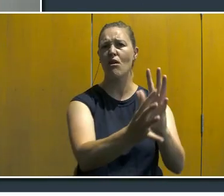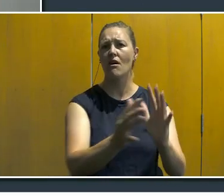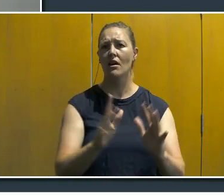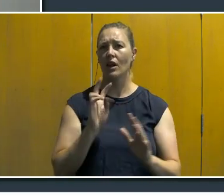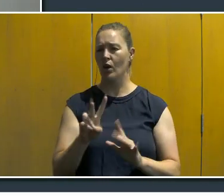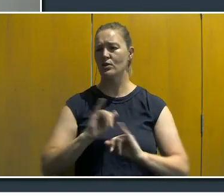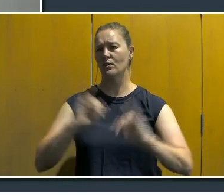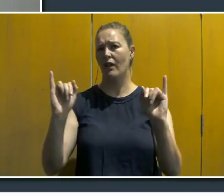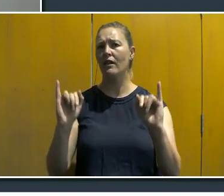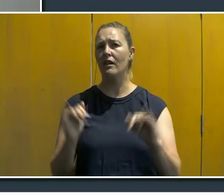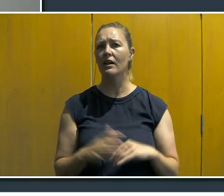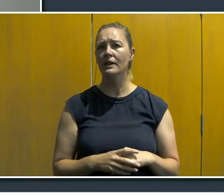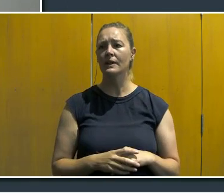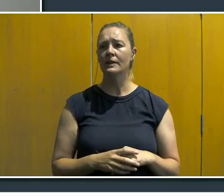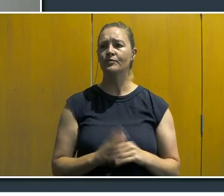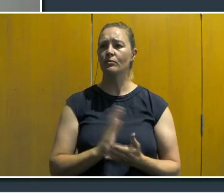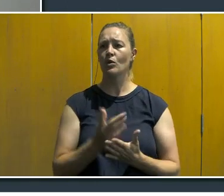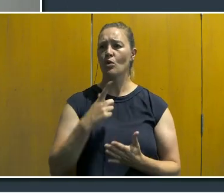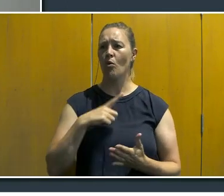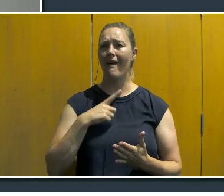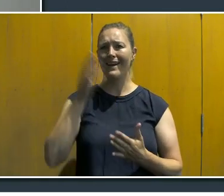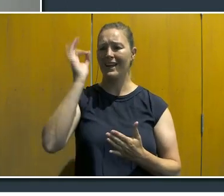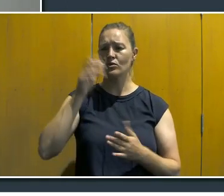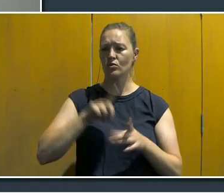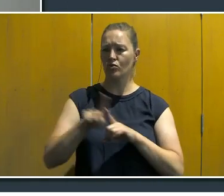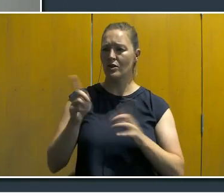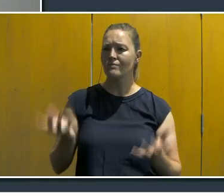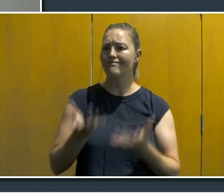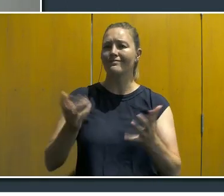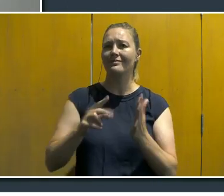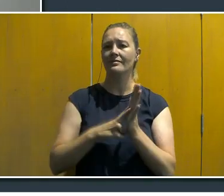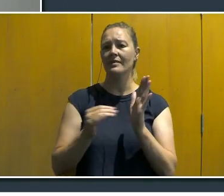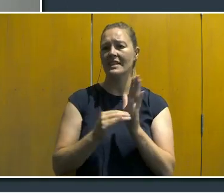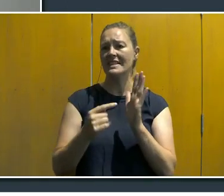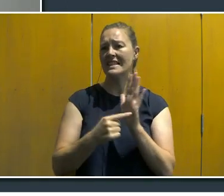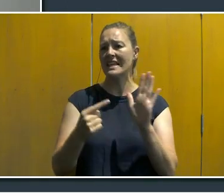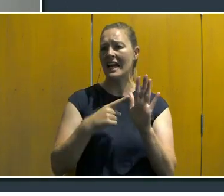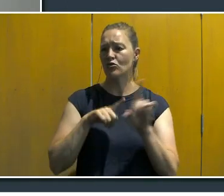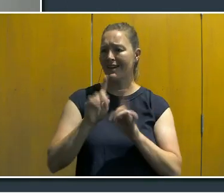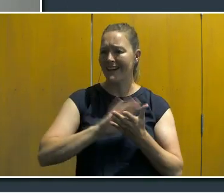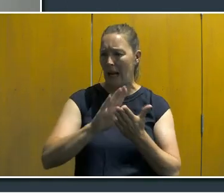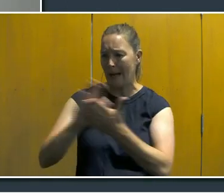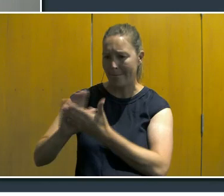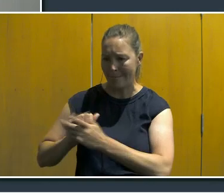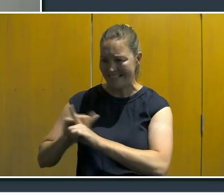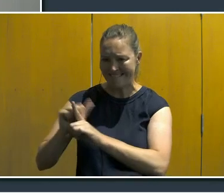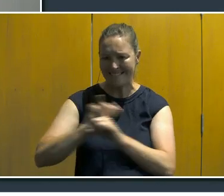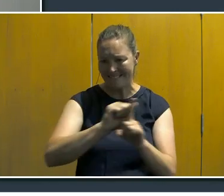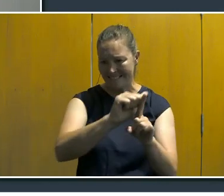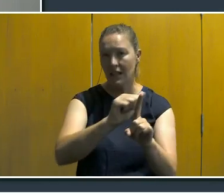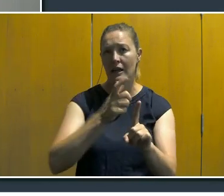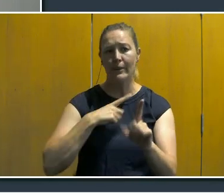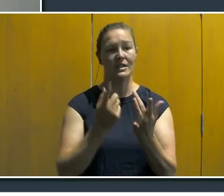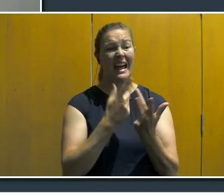I don't get why the council isn't trying to put some pressure on the NZTA to clear that up, because I don't see it in